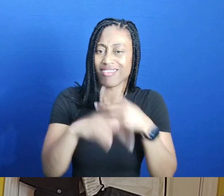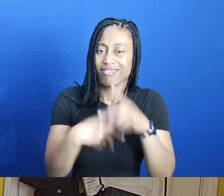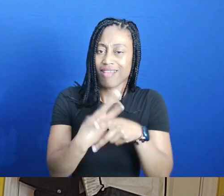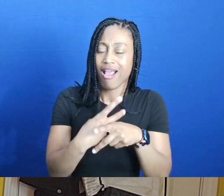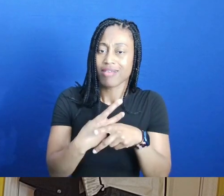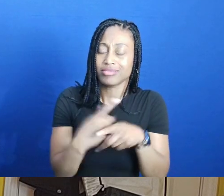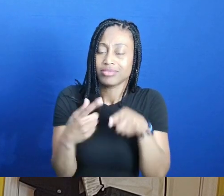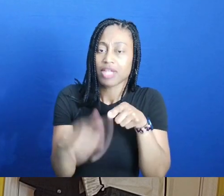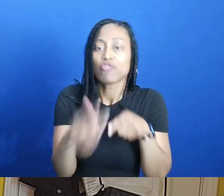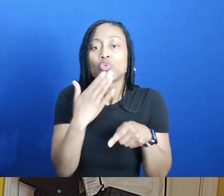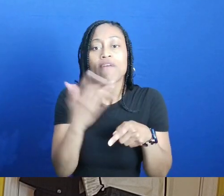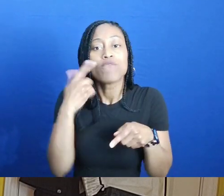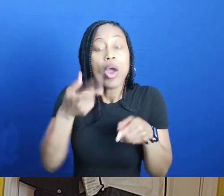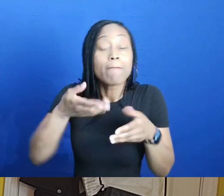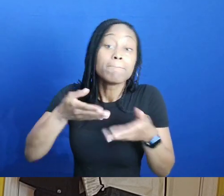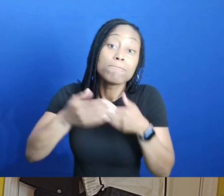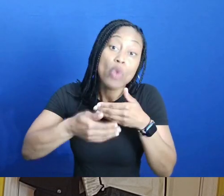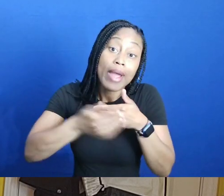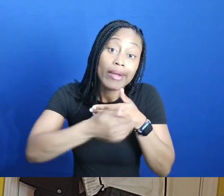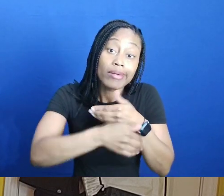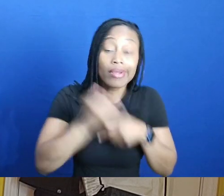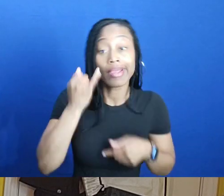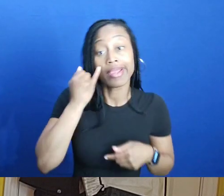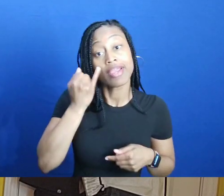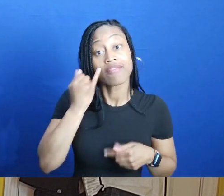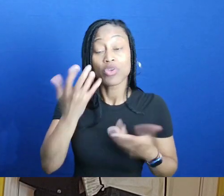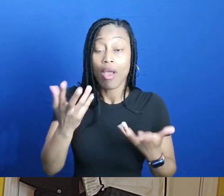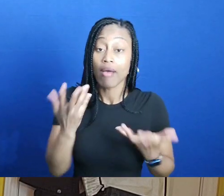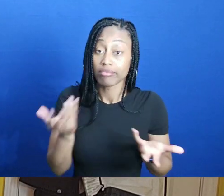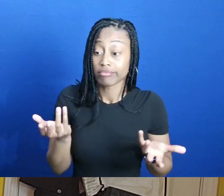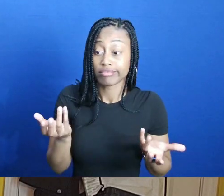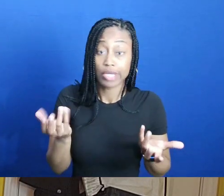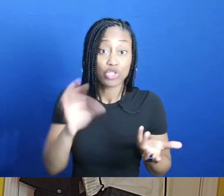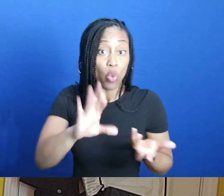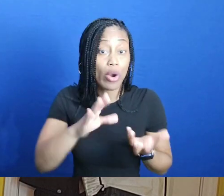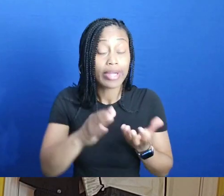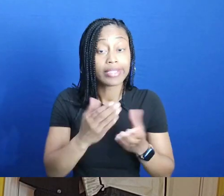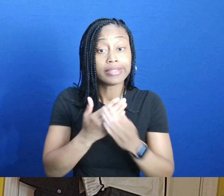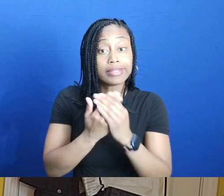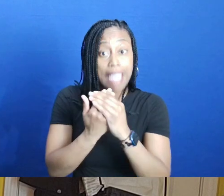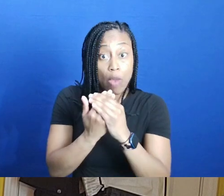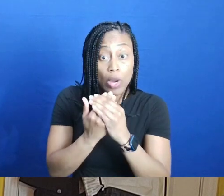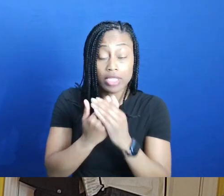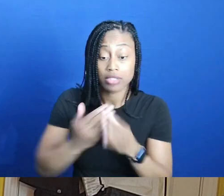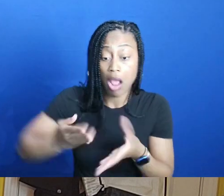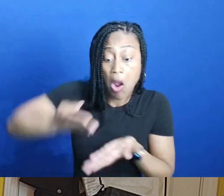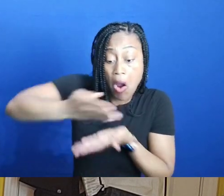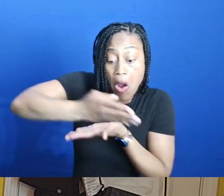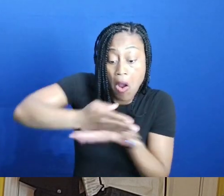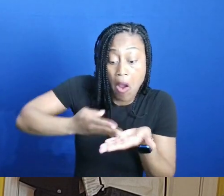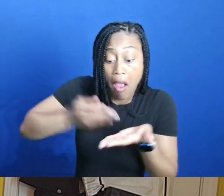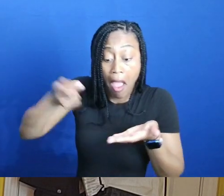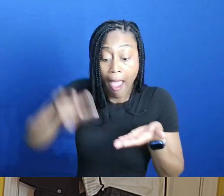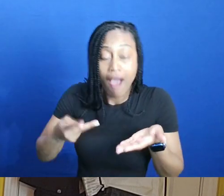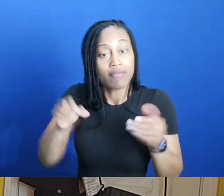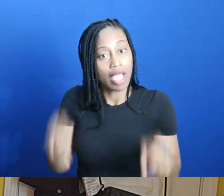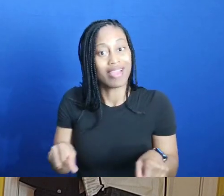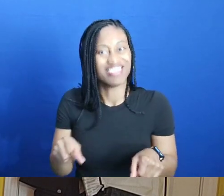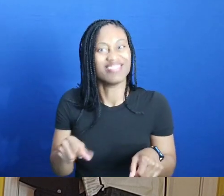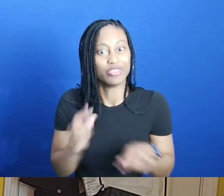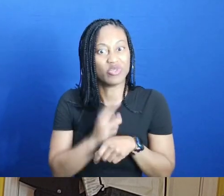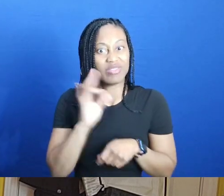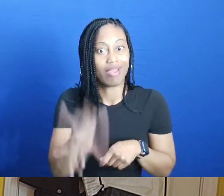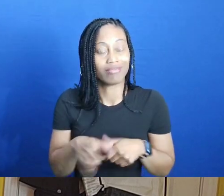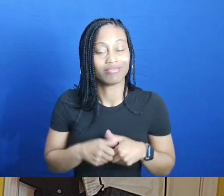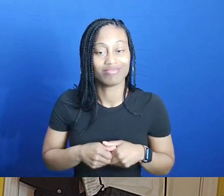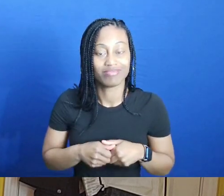Which cuts bread, is really good for cutting breads, and so if you have a sandwich you want to cut in half,